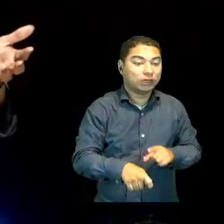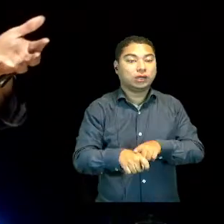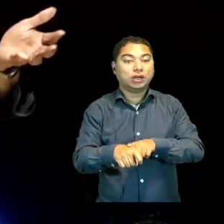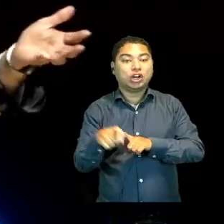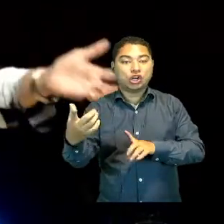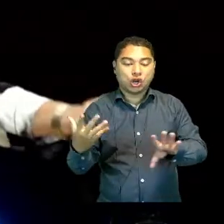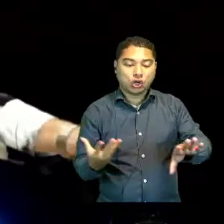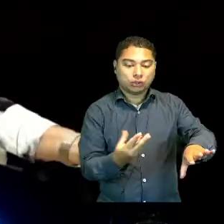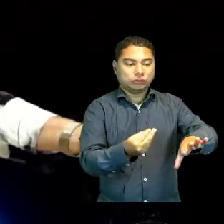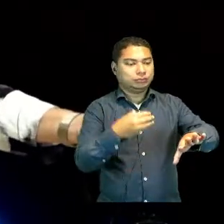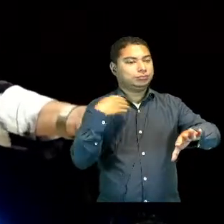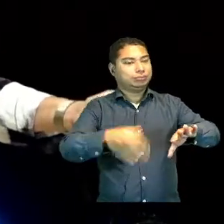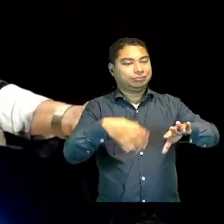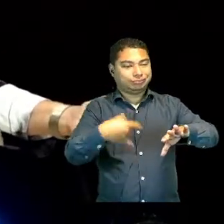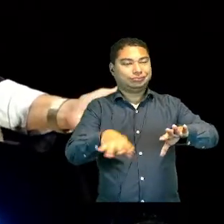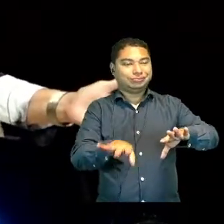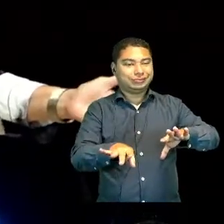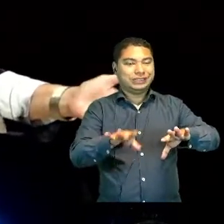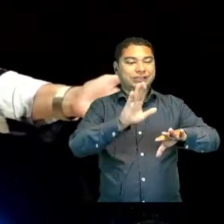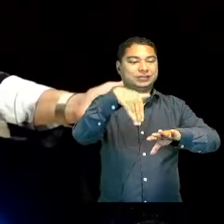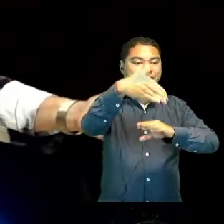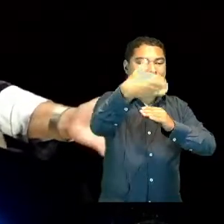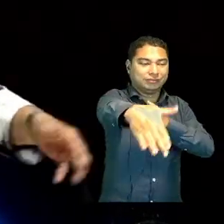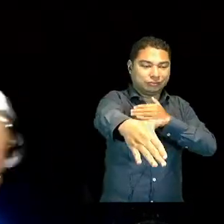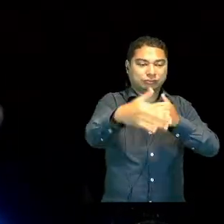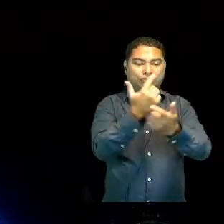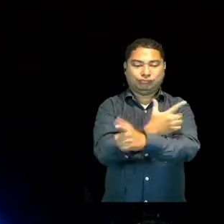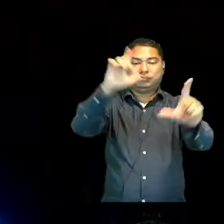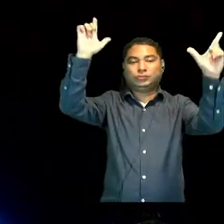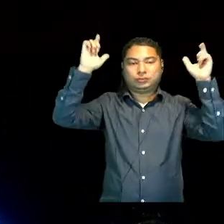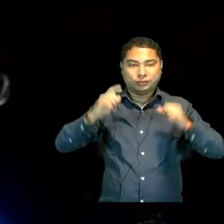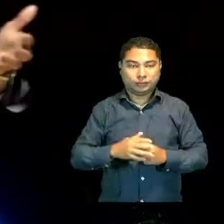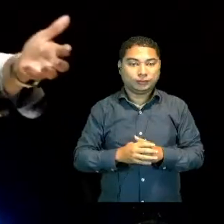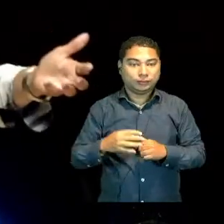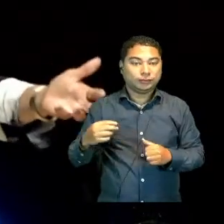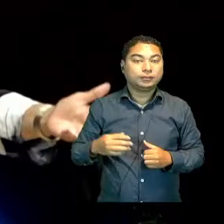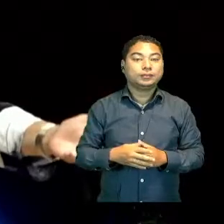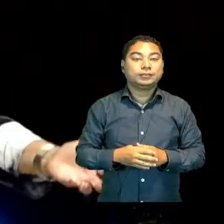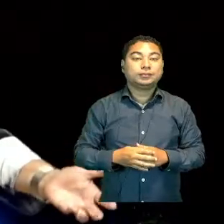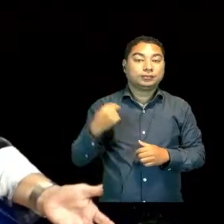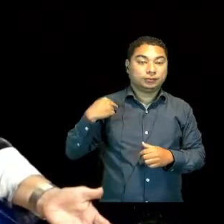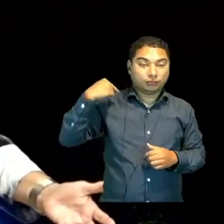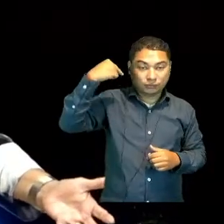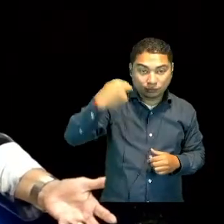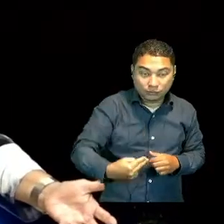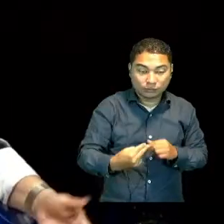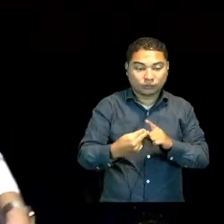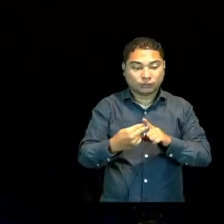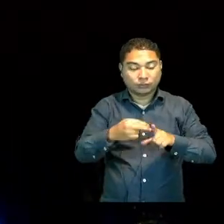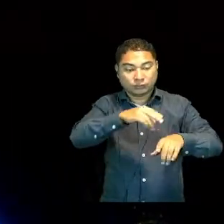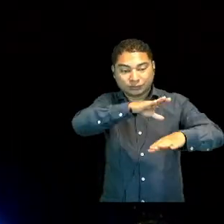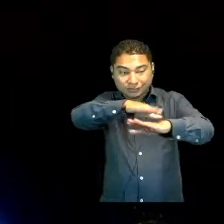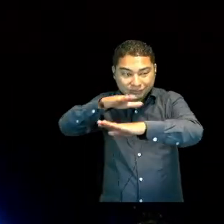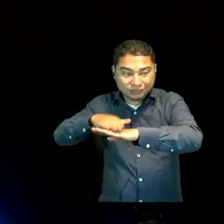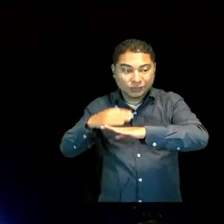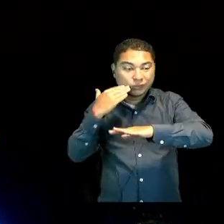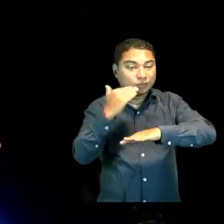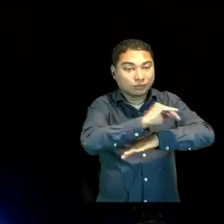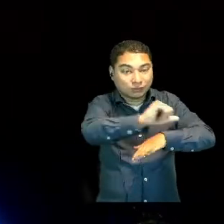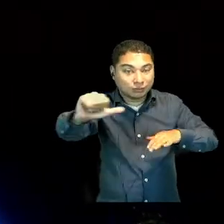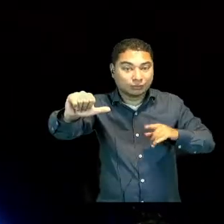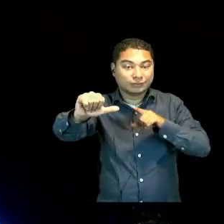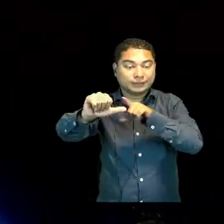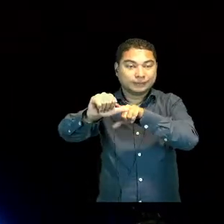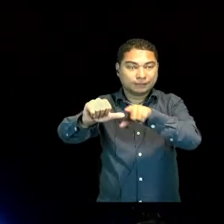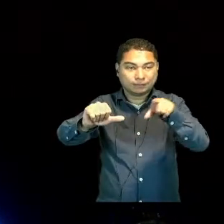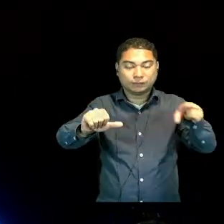of black people, black women standing up in a small town in Alabama, standing up against racism,